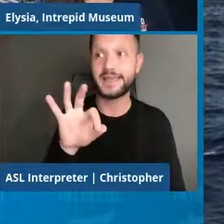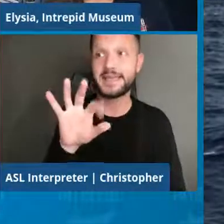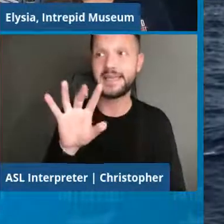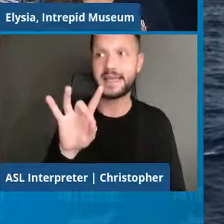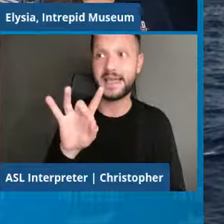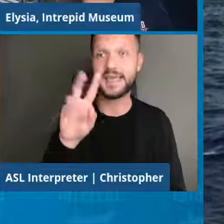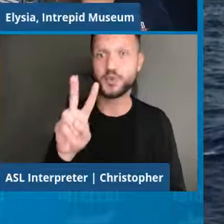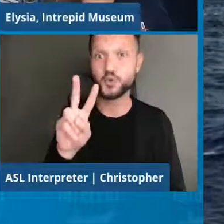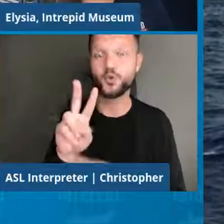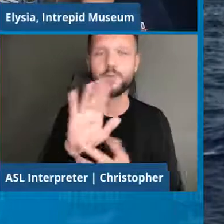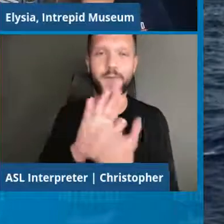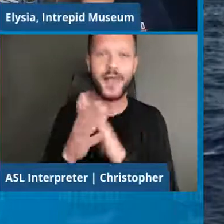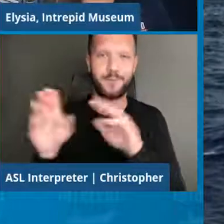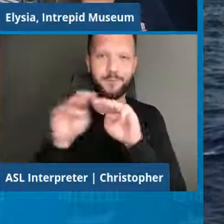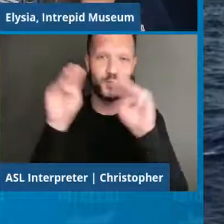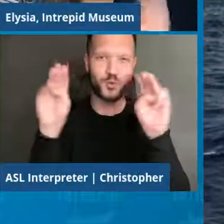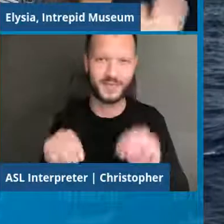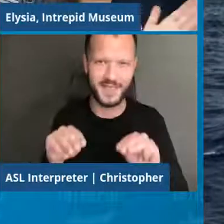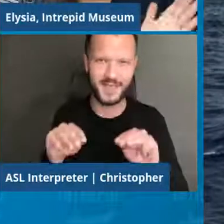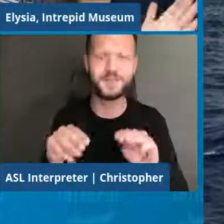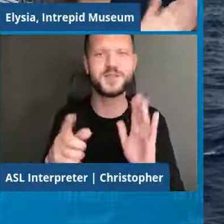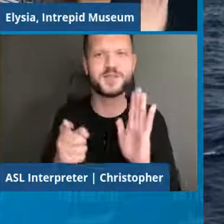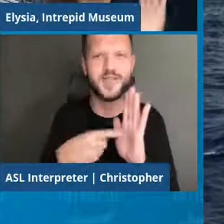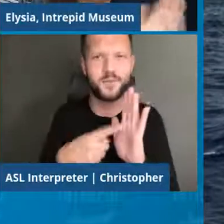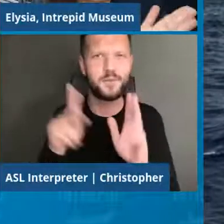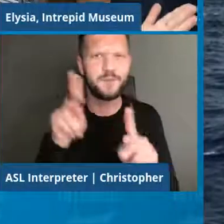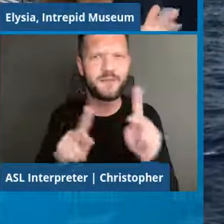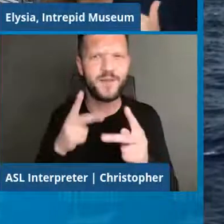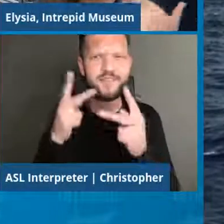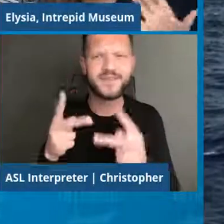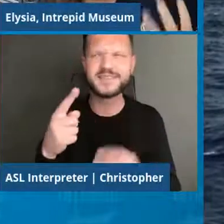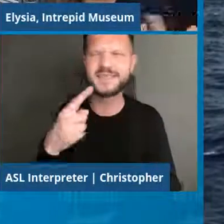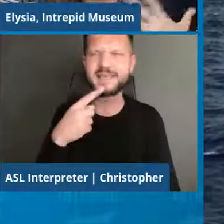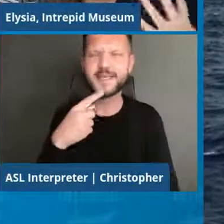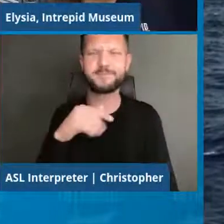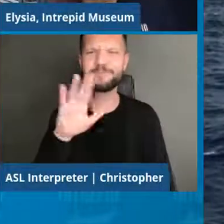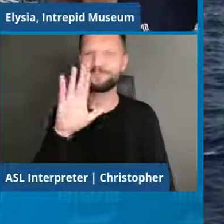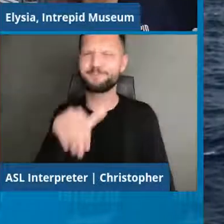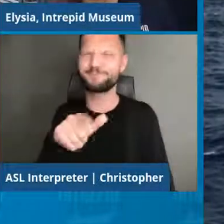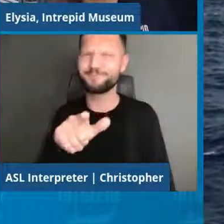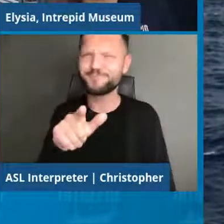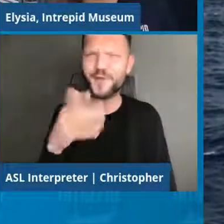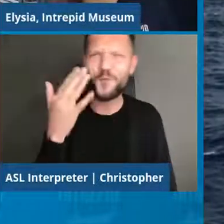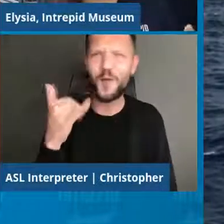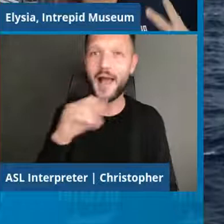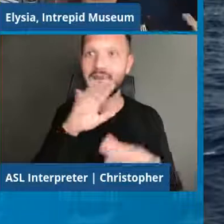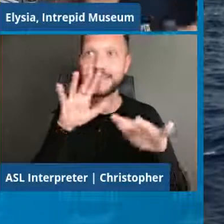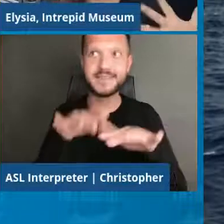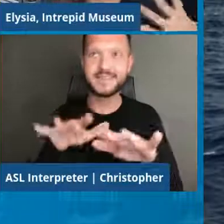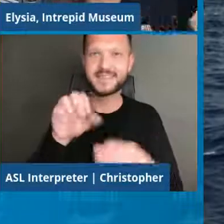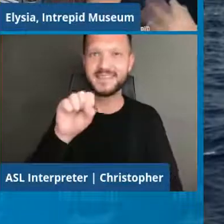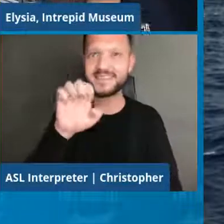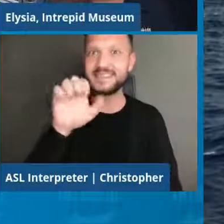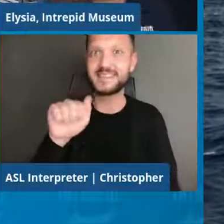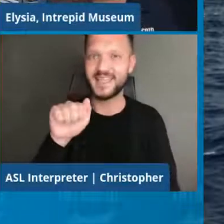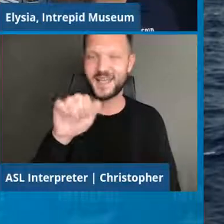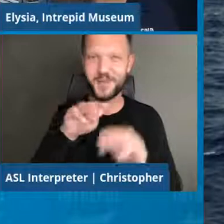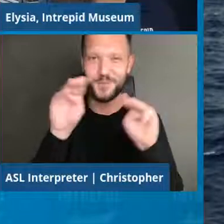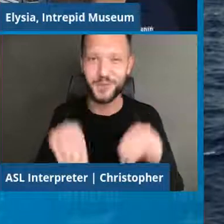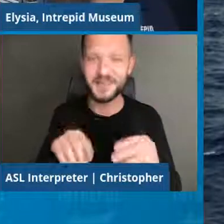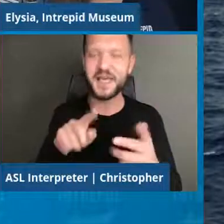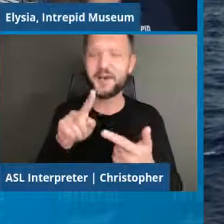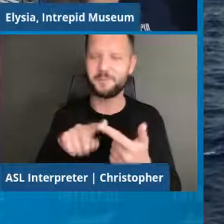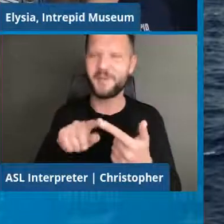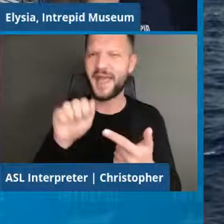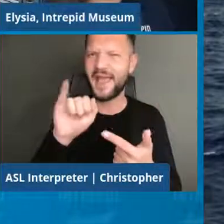But sometimes we get visitors who say, okay, I know, why you're a sea museum. I get why you're an air